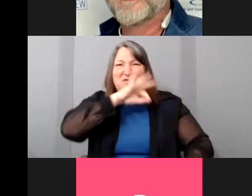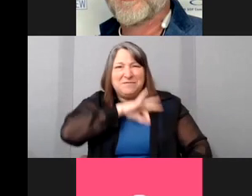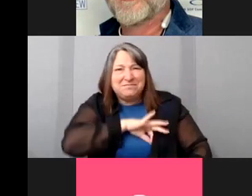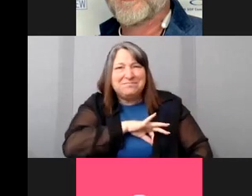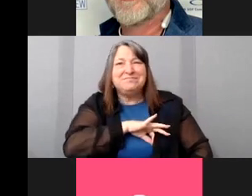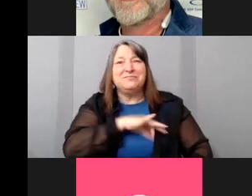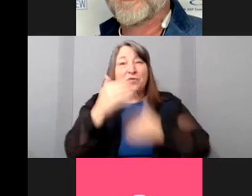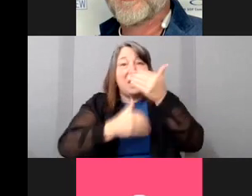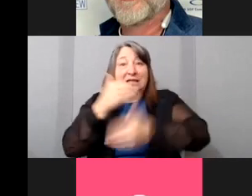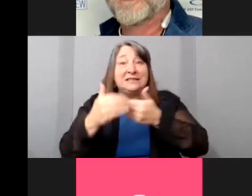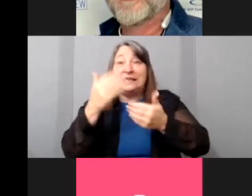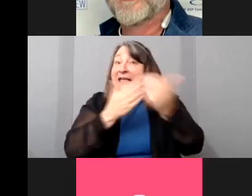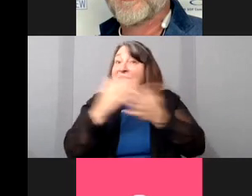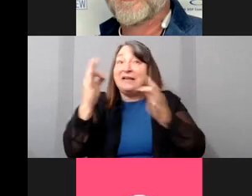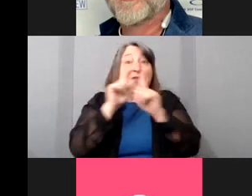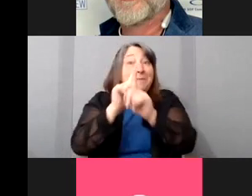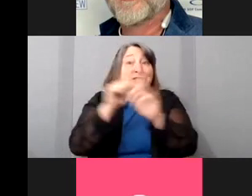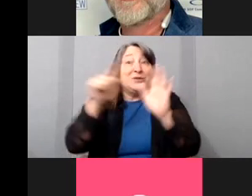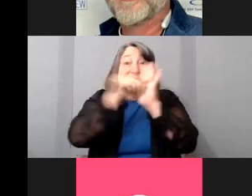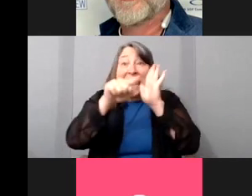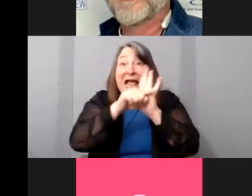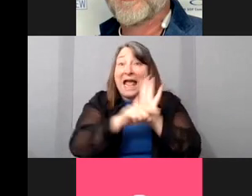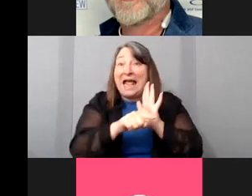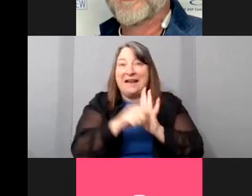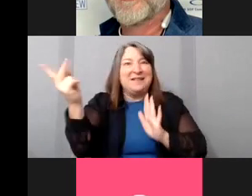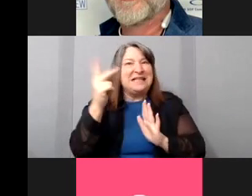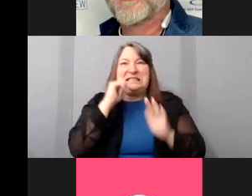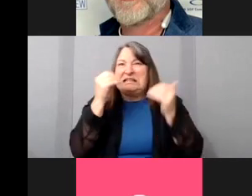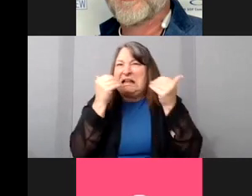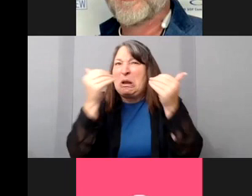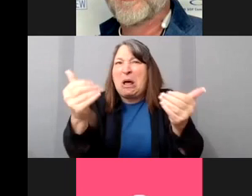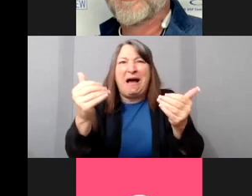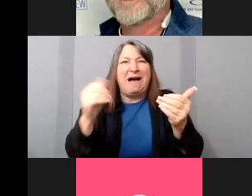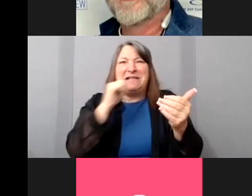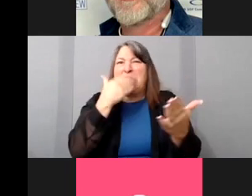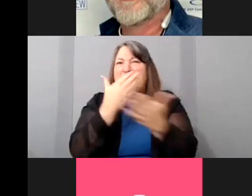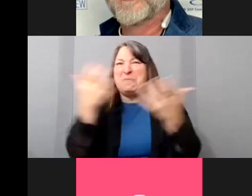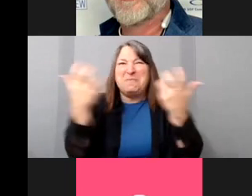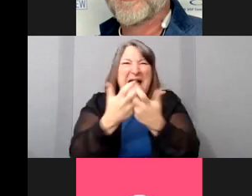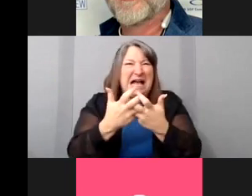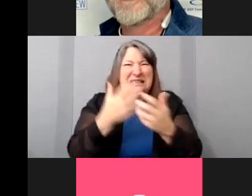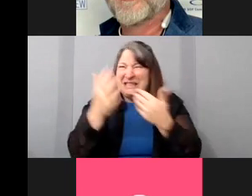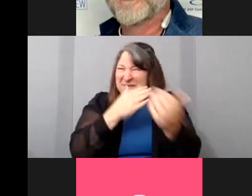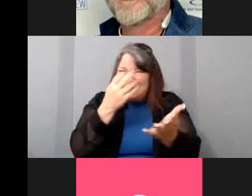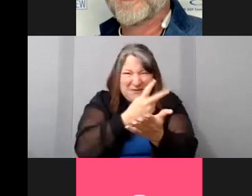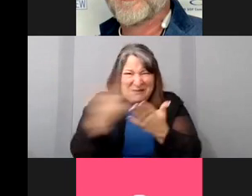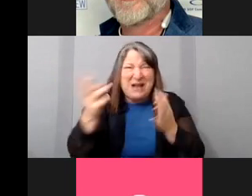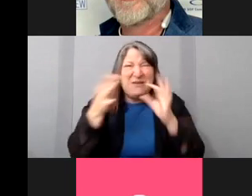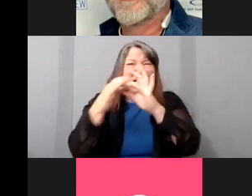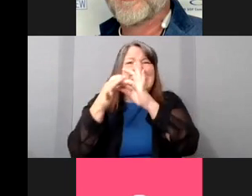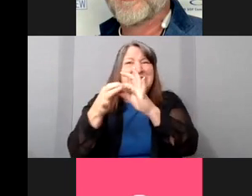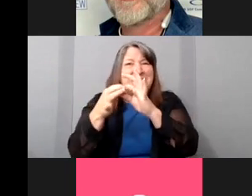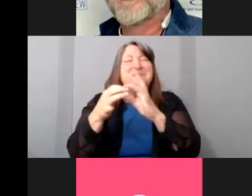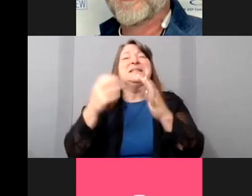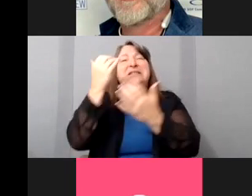negative experience and these two people just didn't hit it off and it was kind of a failed relationship. There's still teaching that